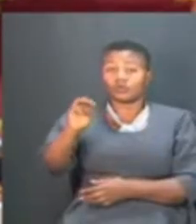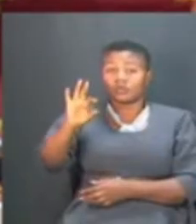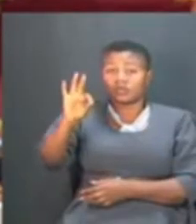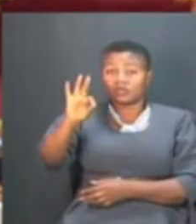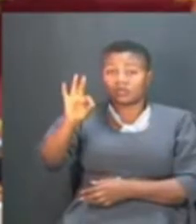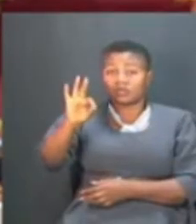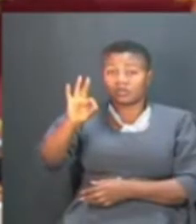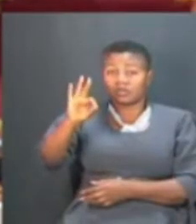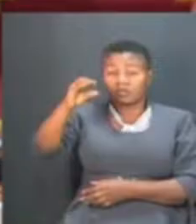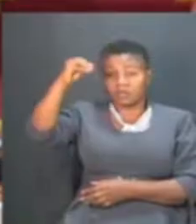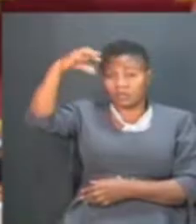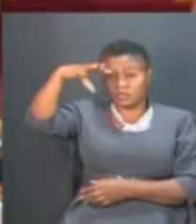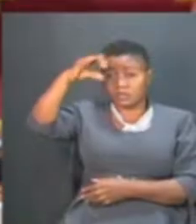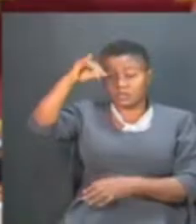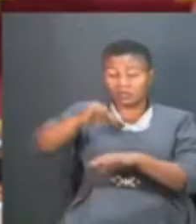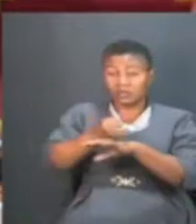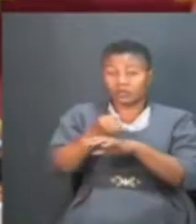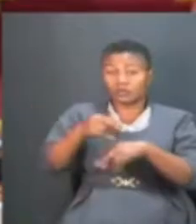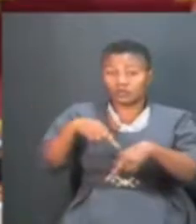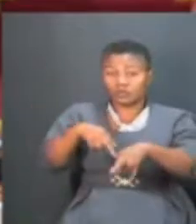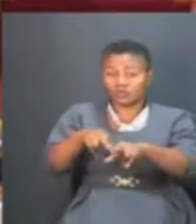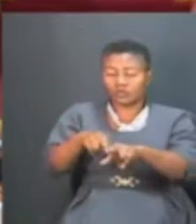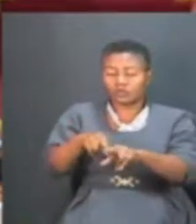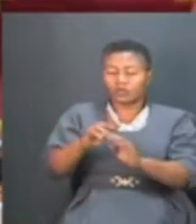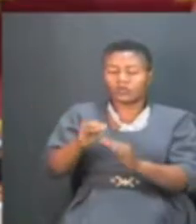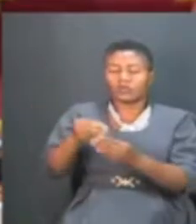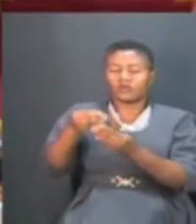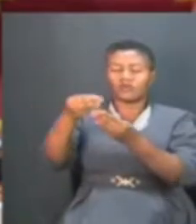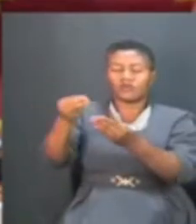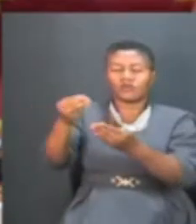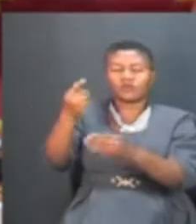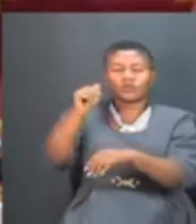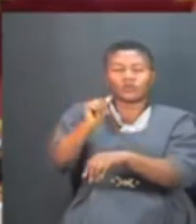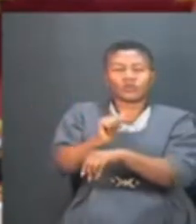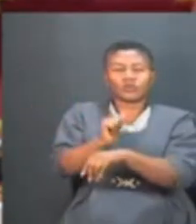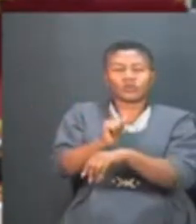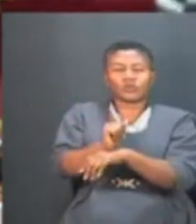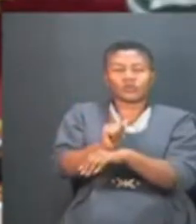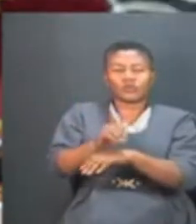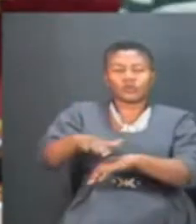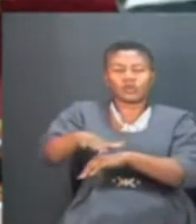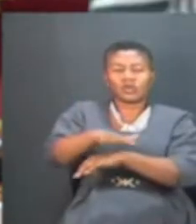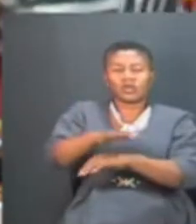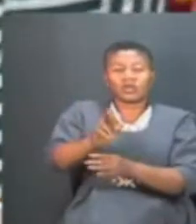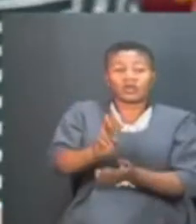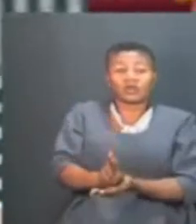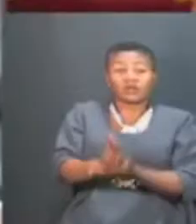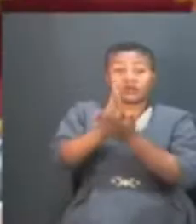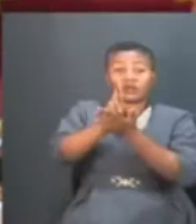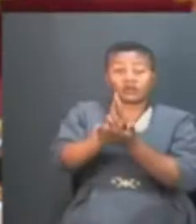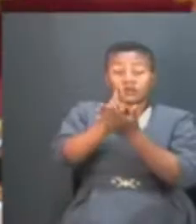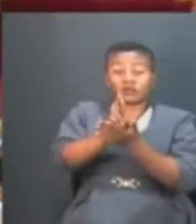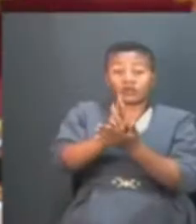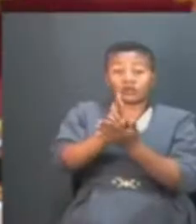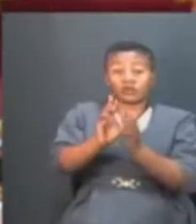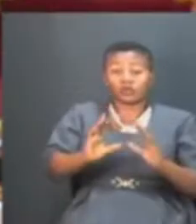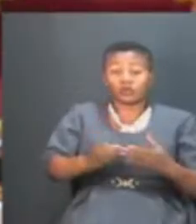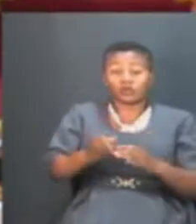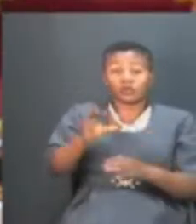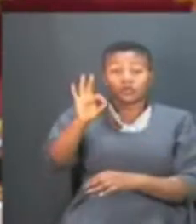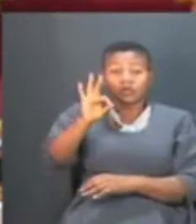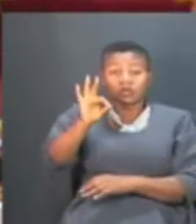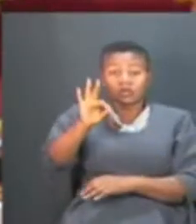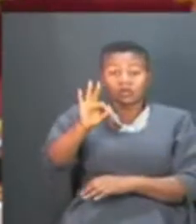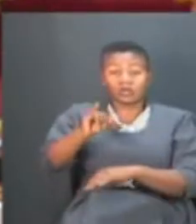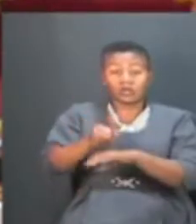Road Network has been awarded for rehabilitation under the contract Rehabilitation of Community 9 Industrial Area